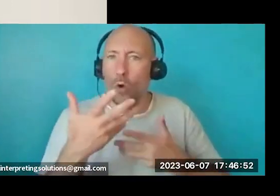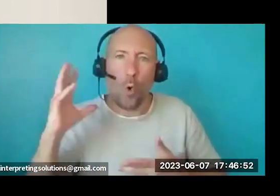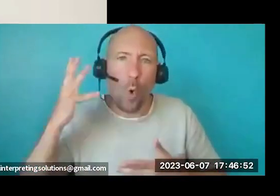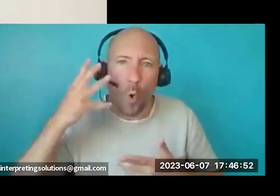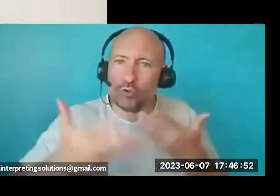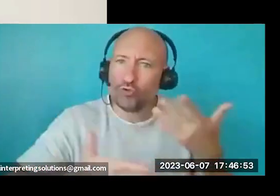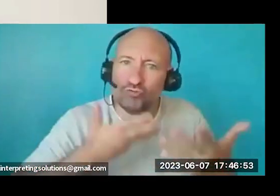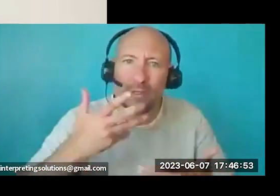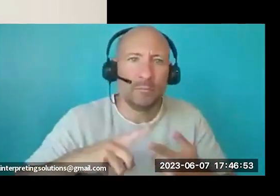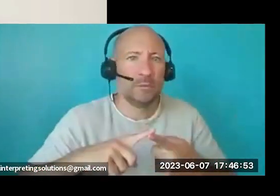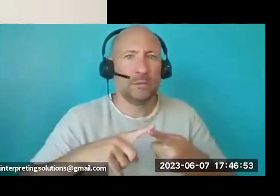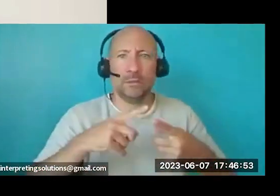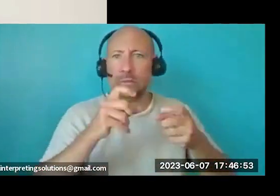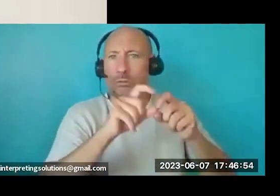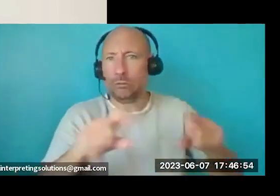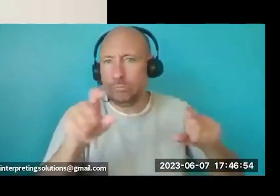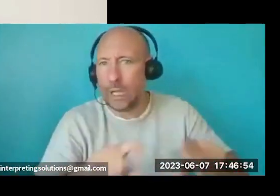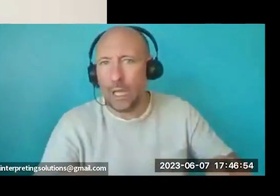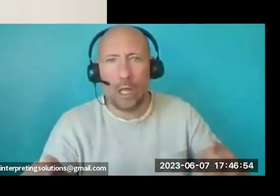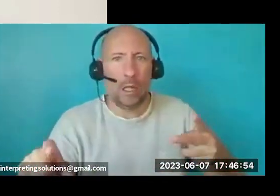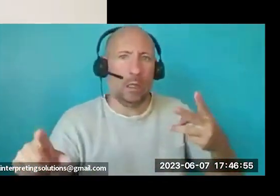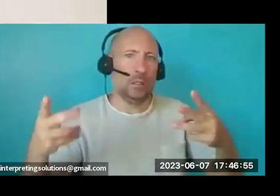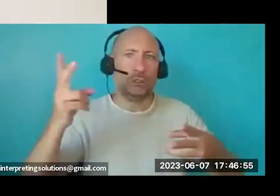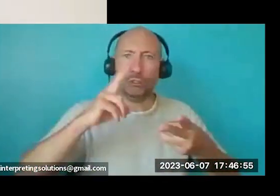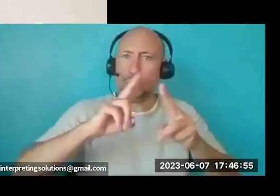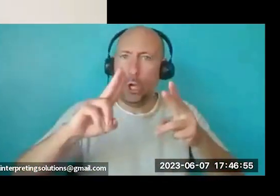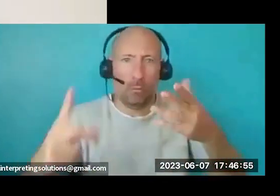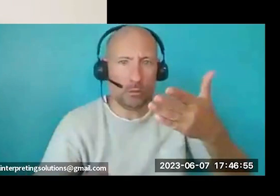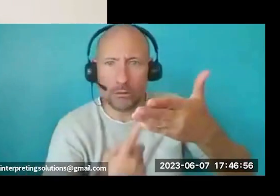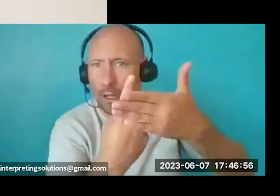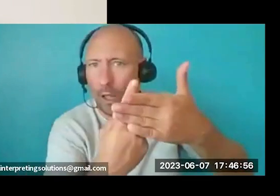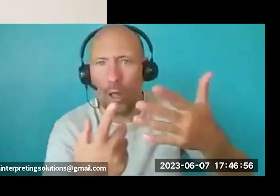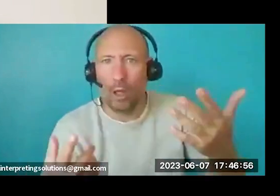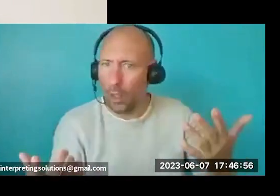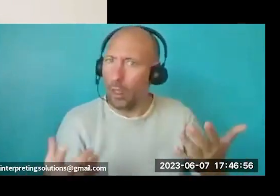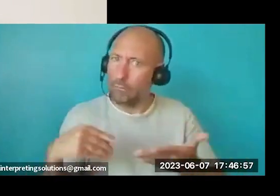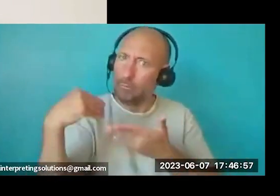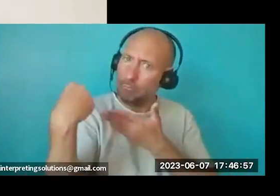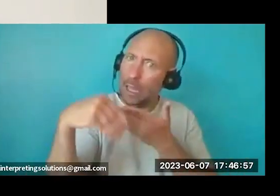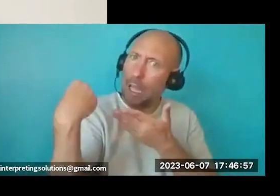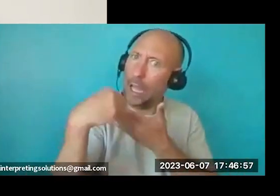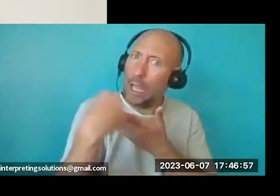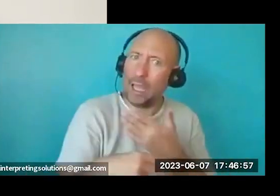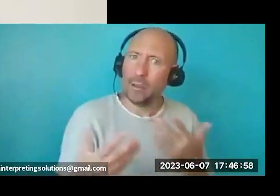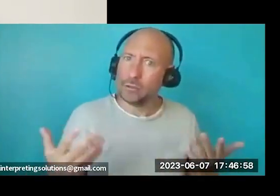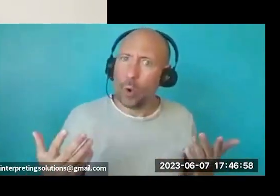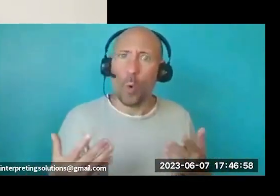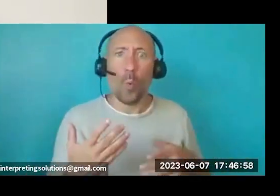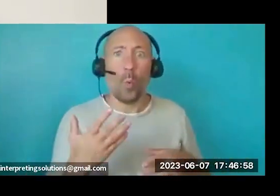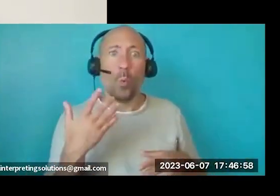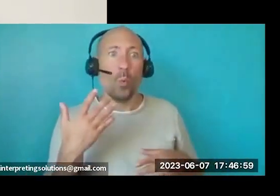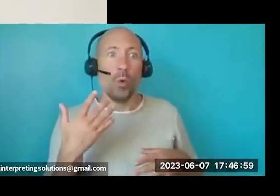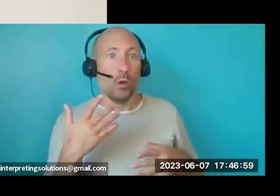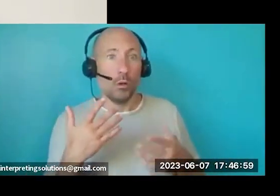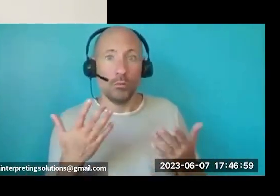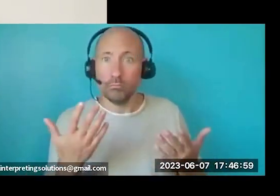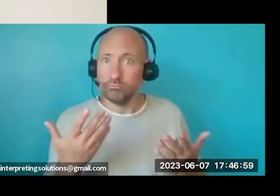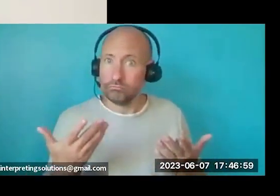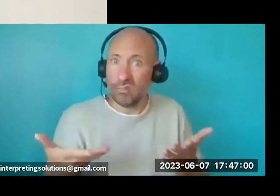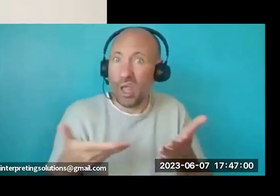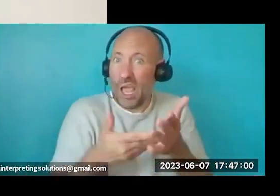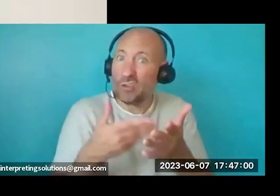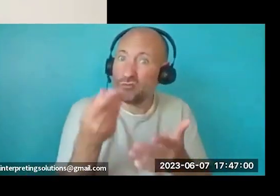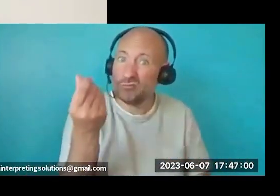when you work with artists with disabilities, you need to consider that this might entail